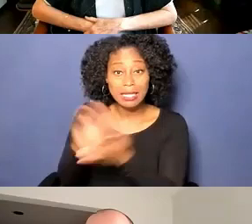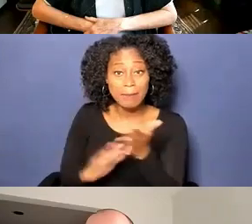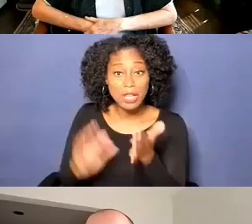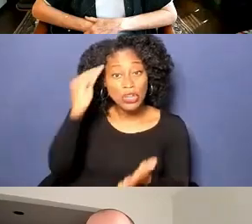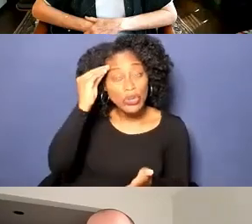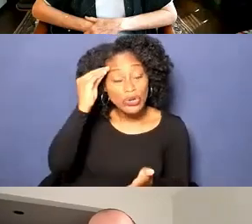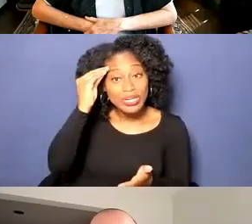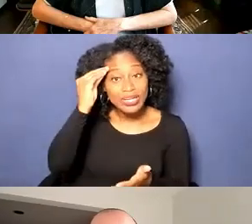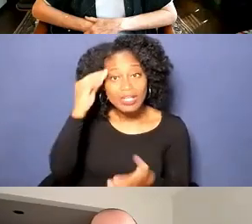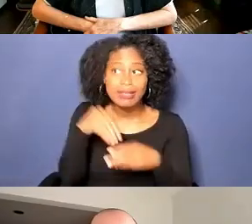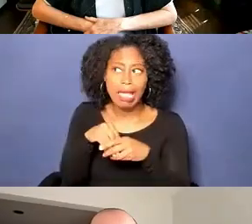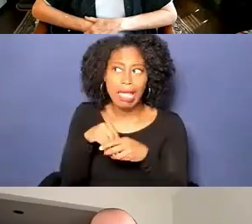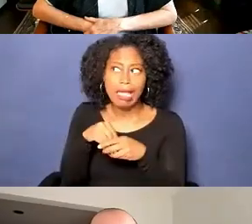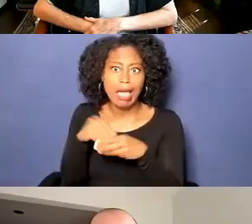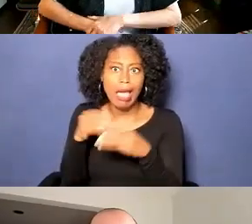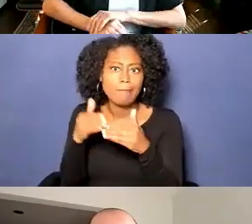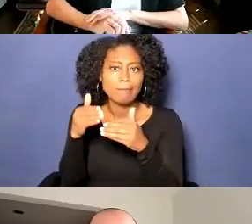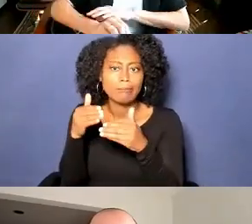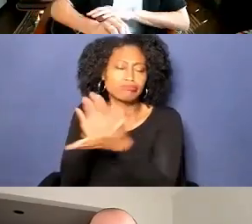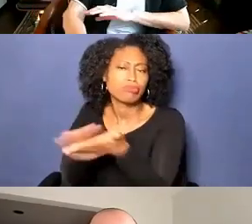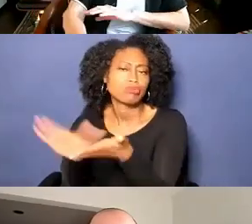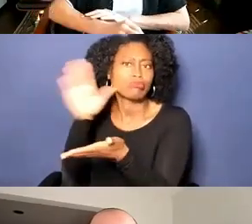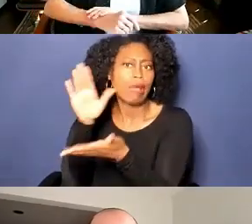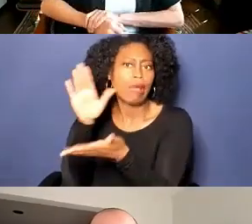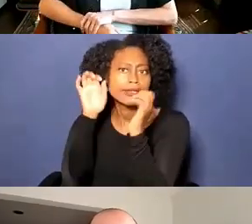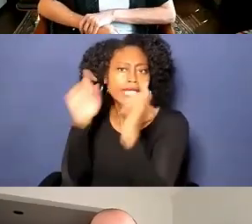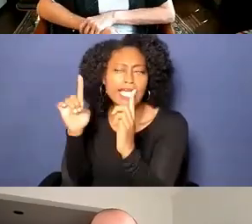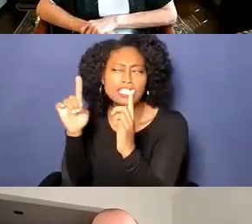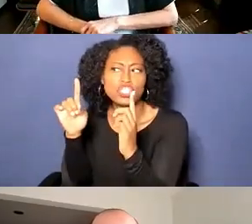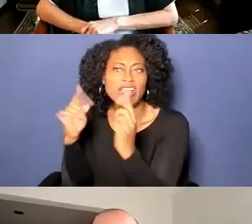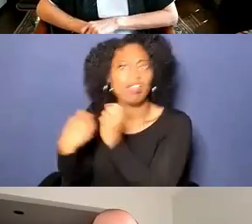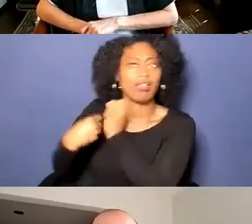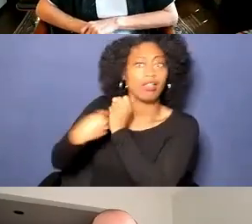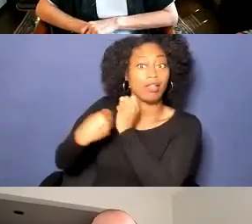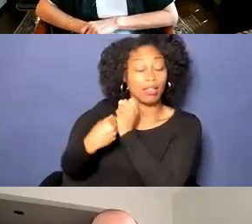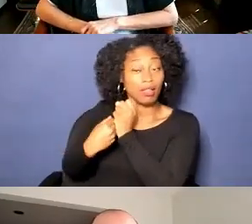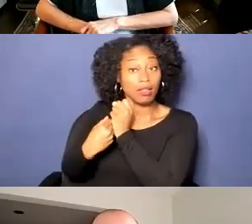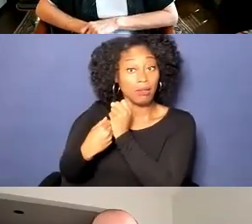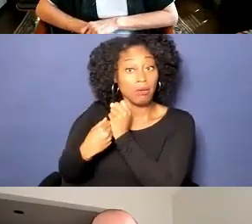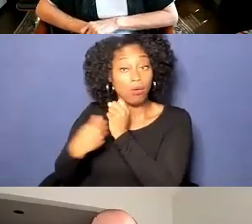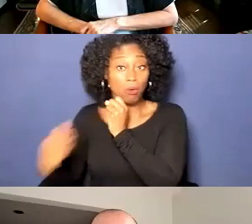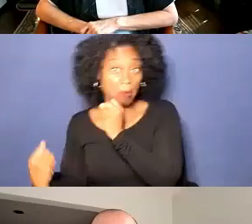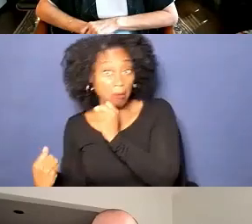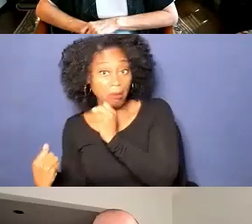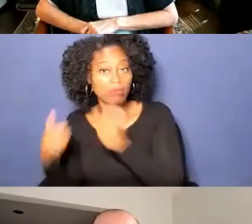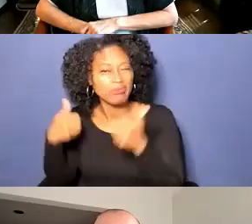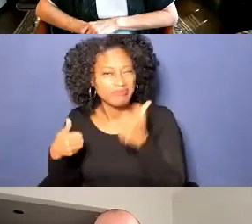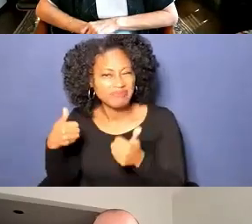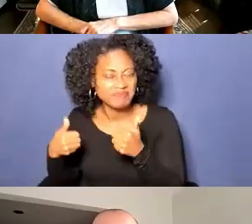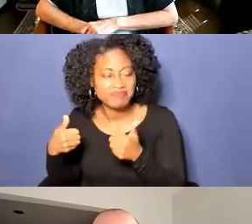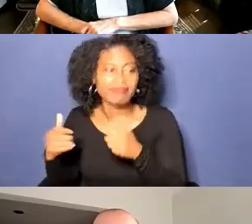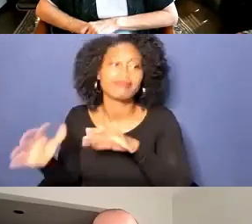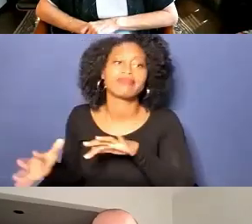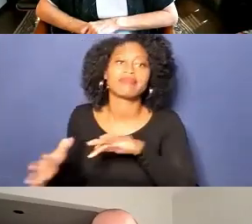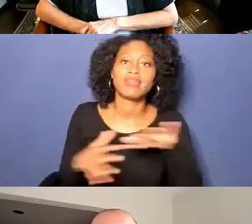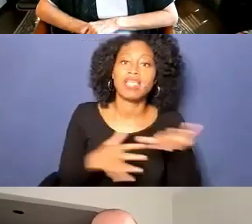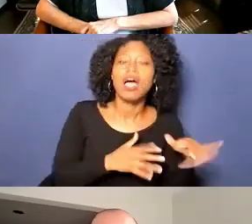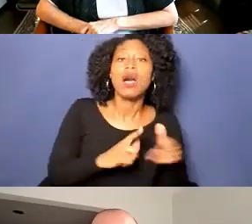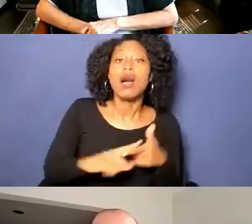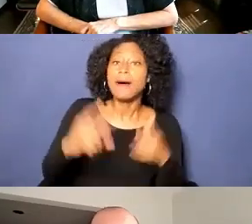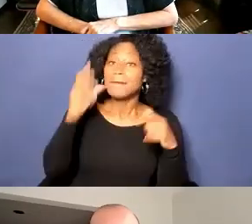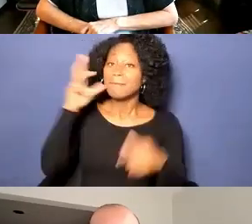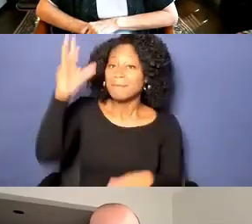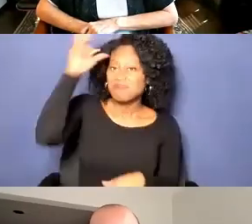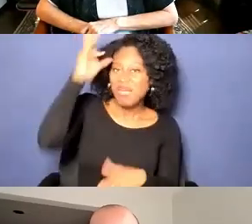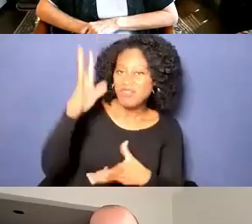in post-secondary education. And then you've got parent involvement, and I'm sure you're all very familiar with